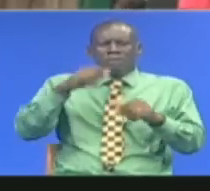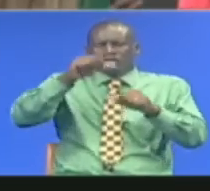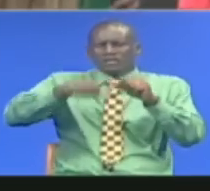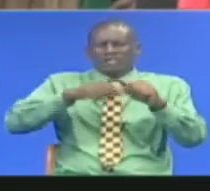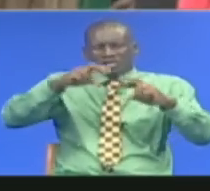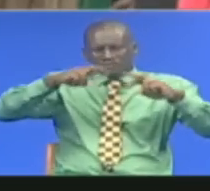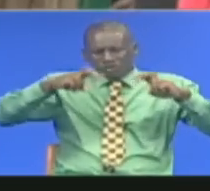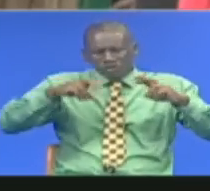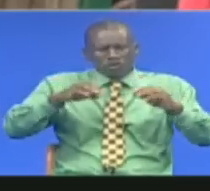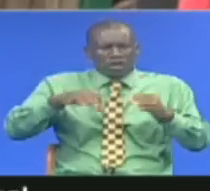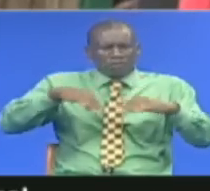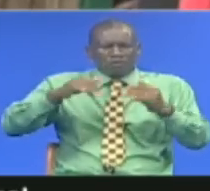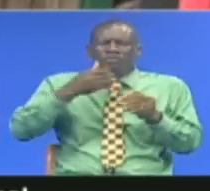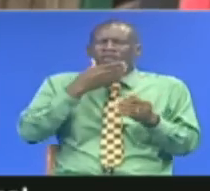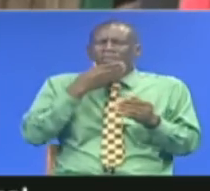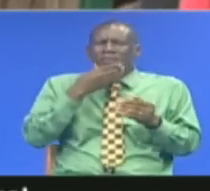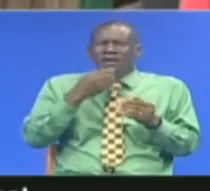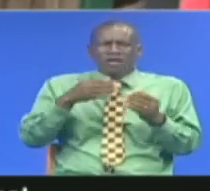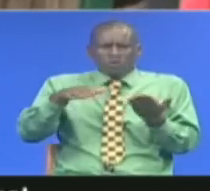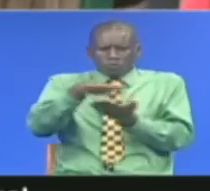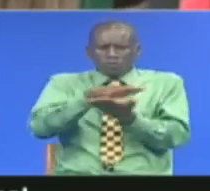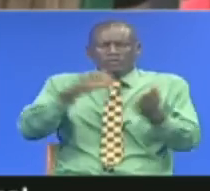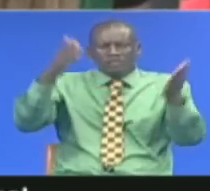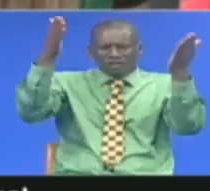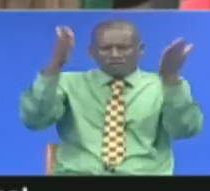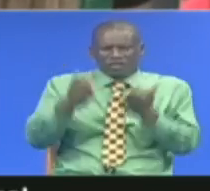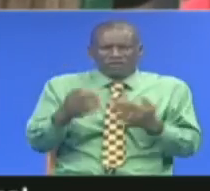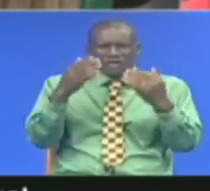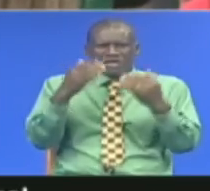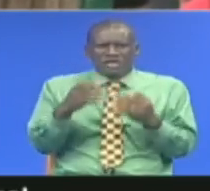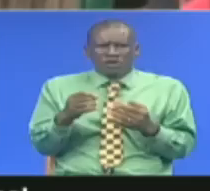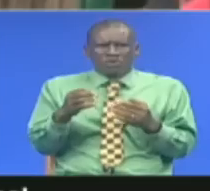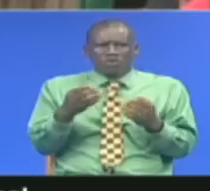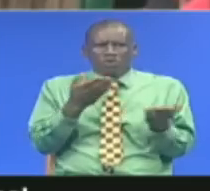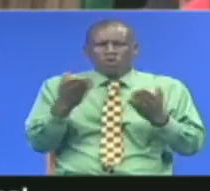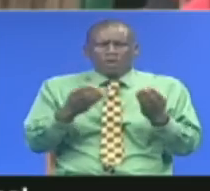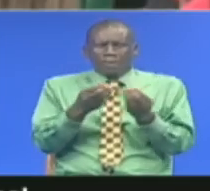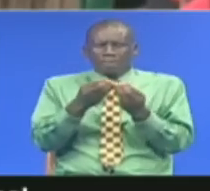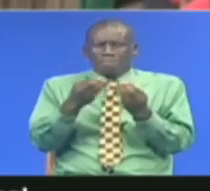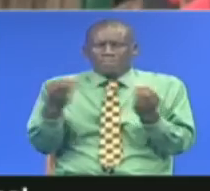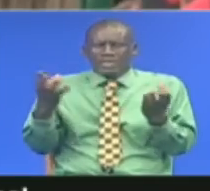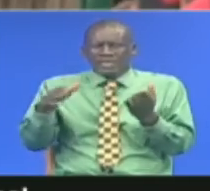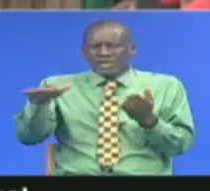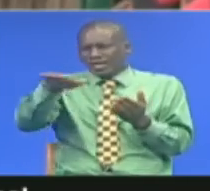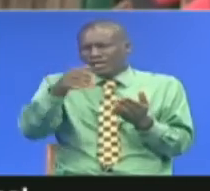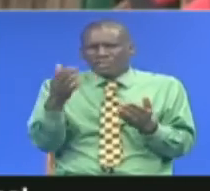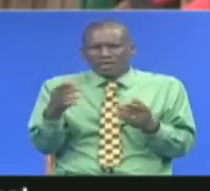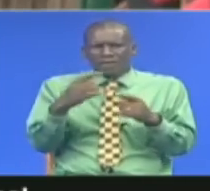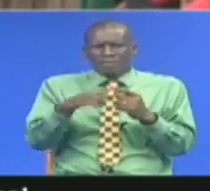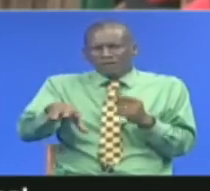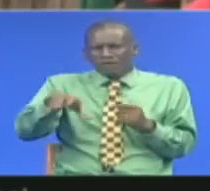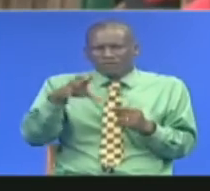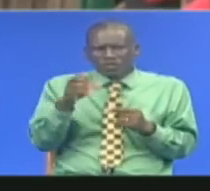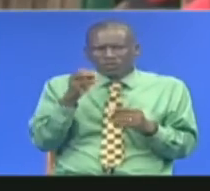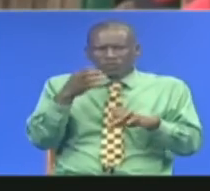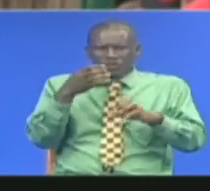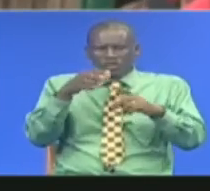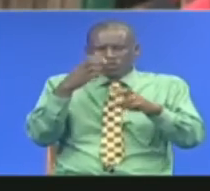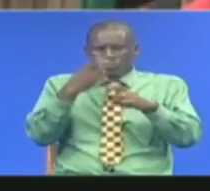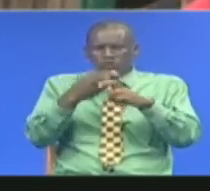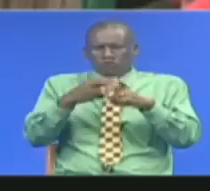on the study of mankind has been based in the Rift Valley, where most archaeological sites are set up. But the discovery of such tools by